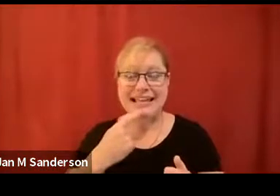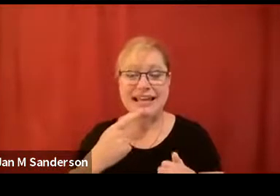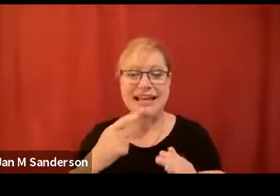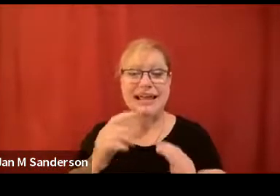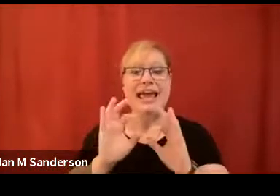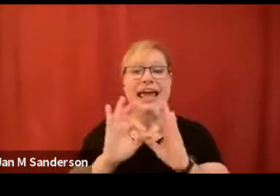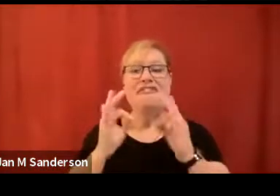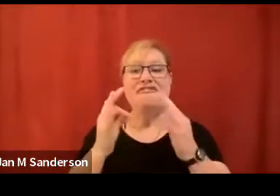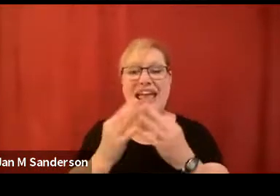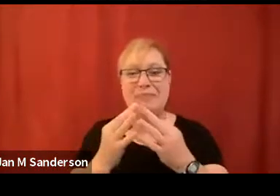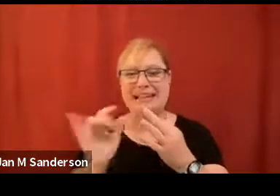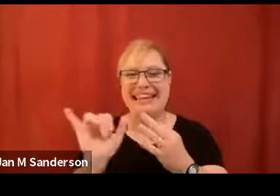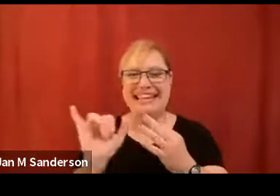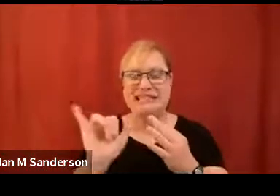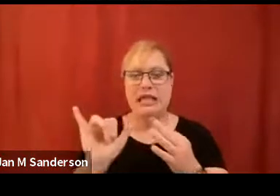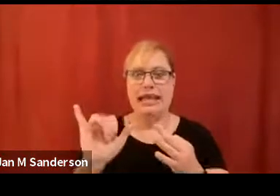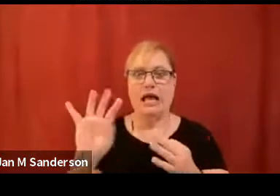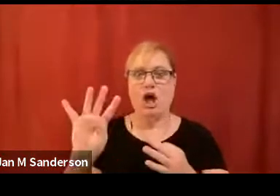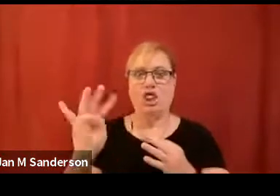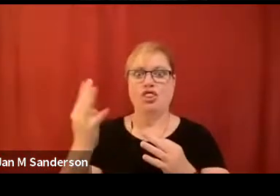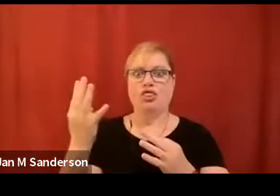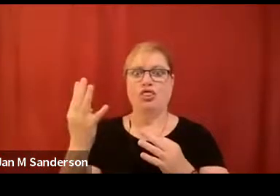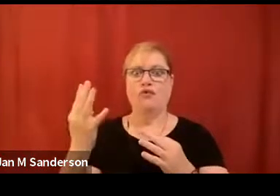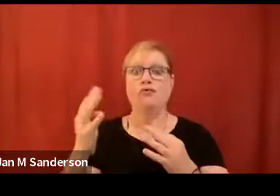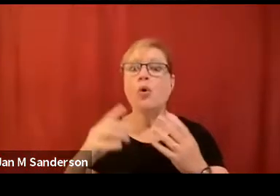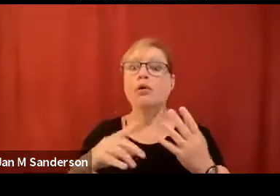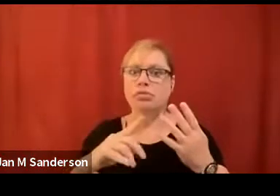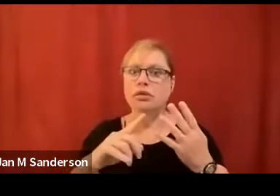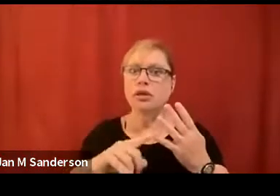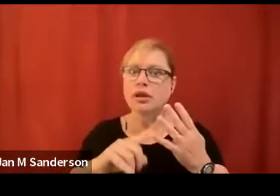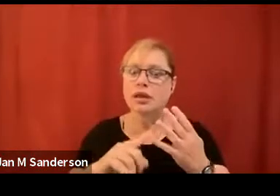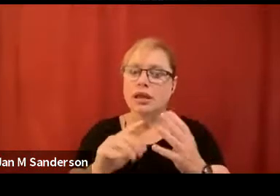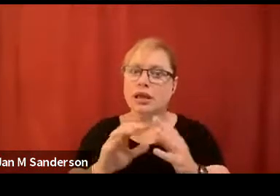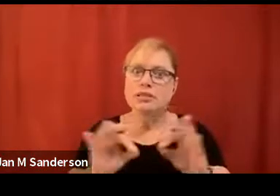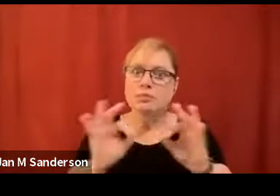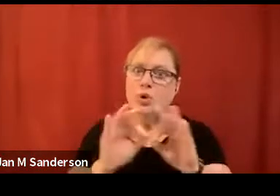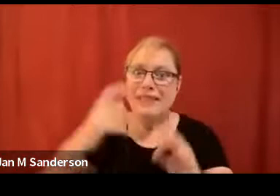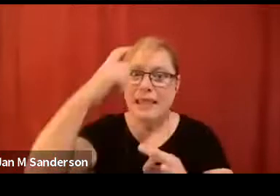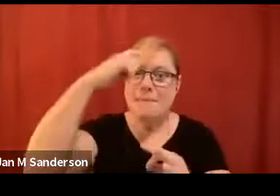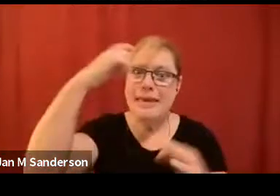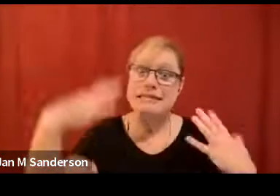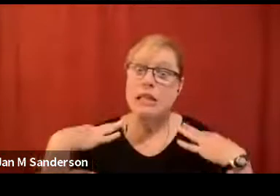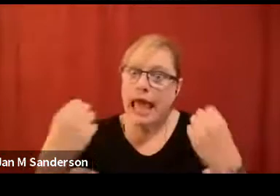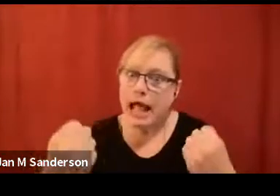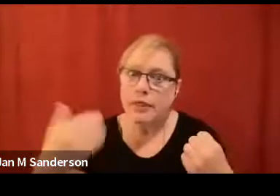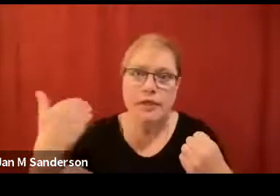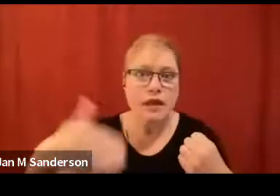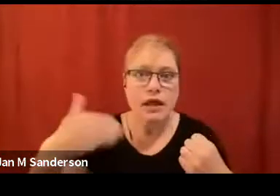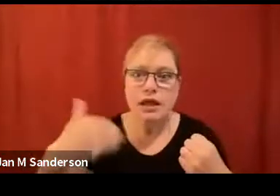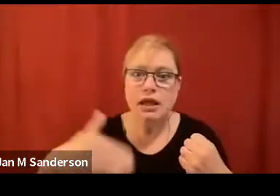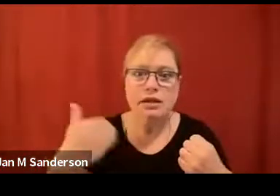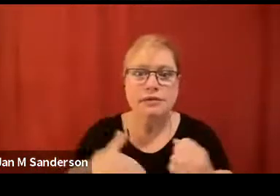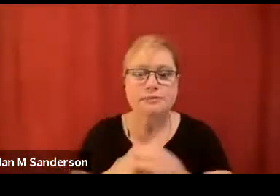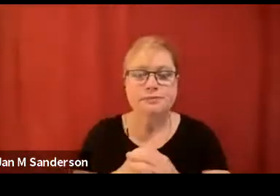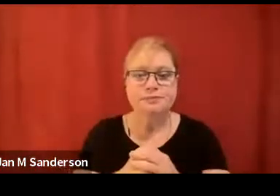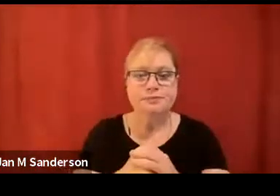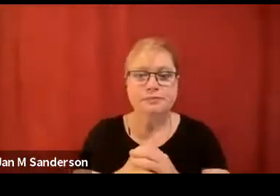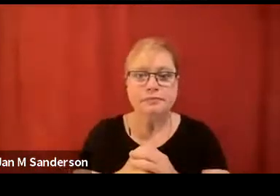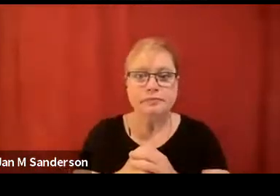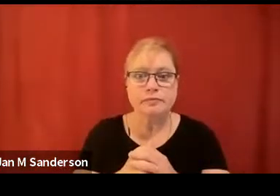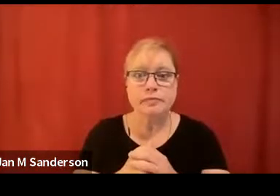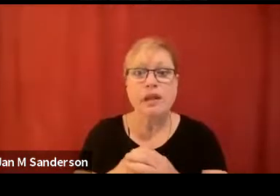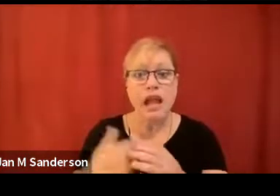element of this, what was a trifecta, is the mental health crisis that I believe is disproportionately